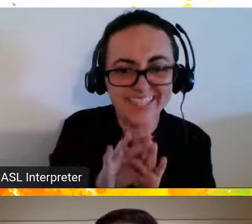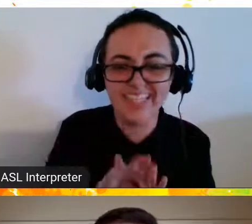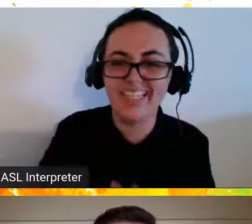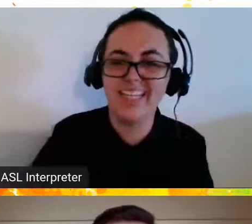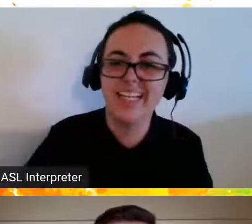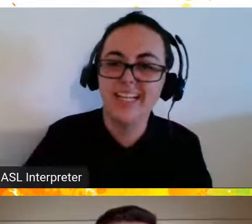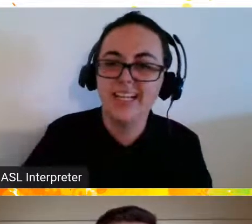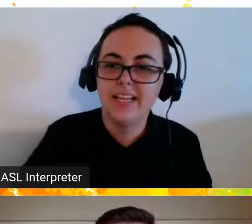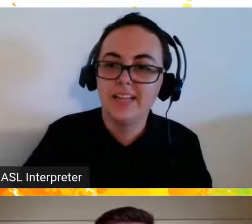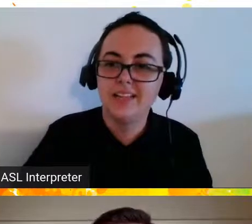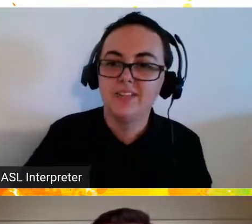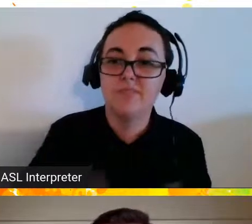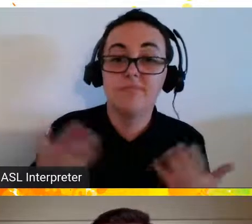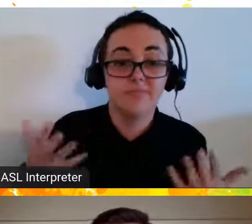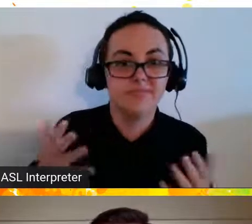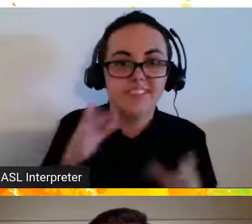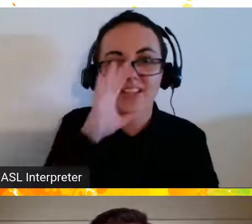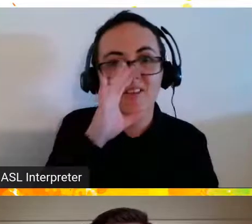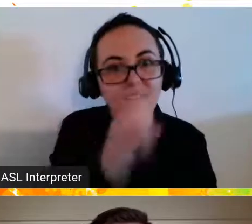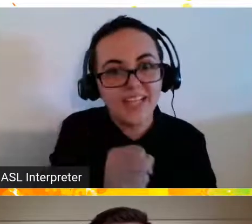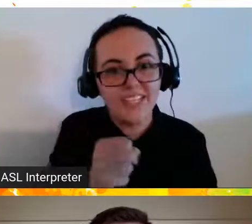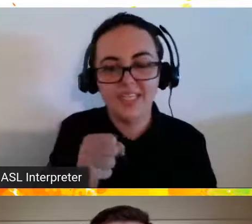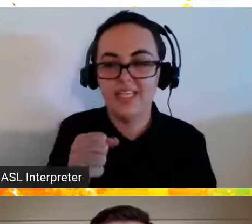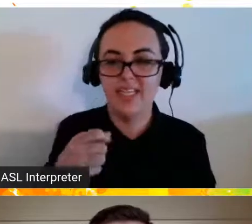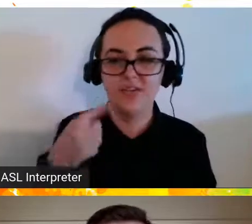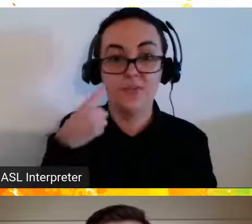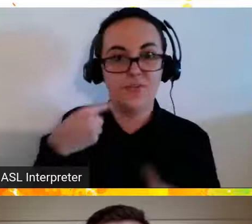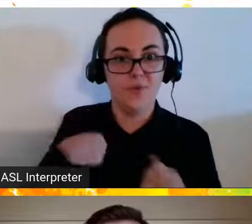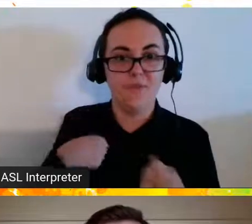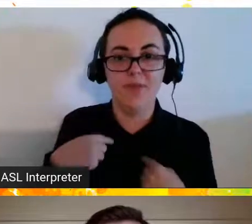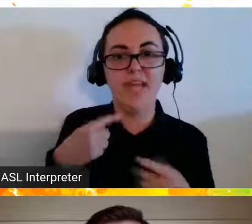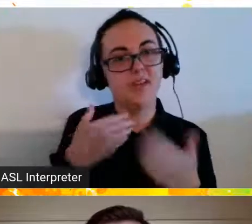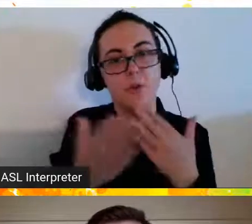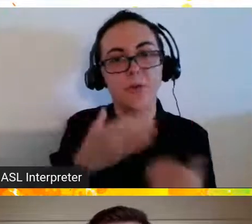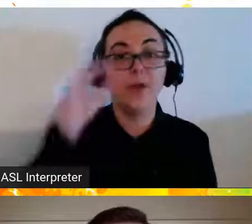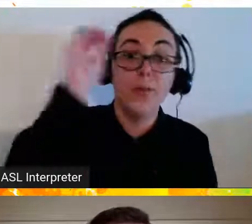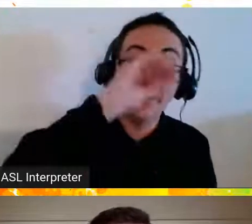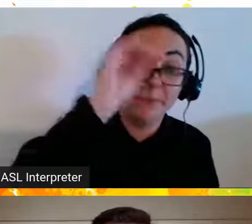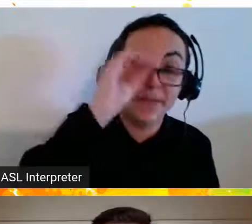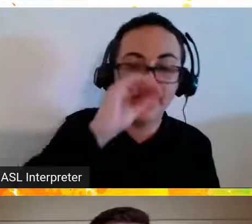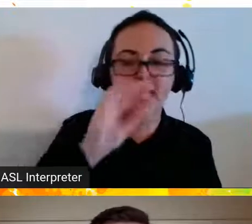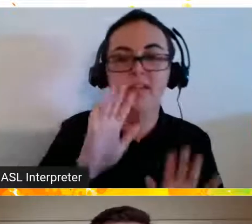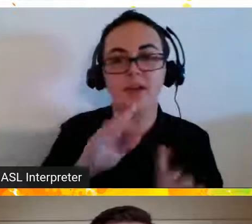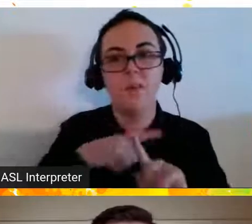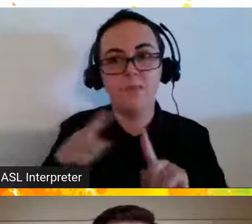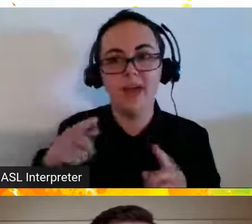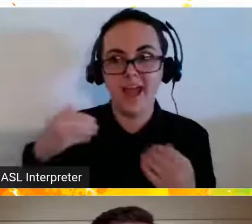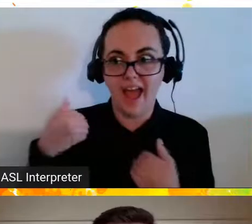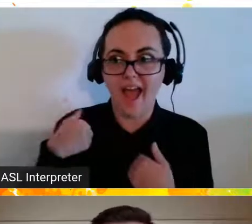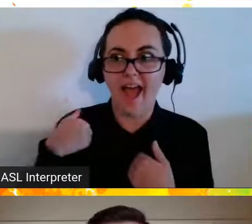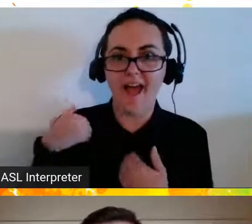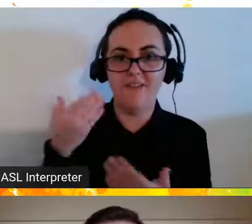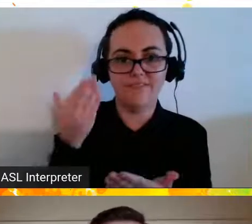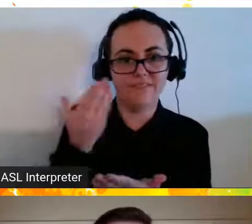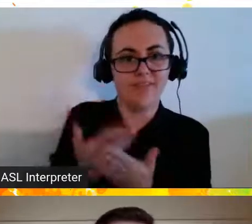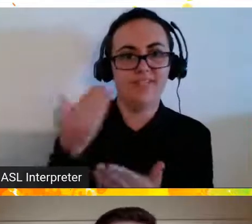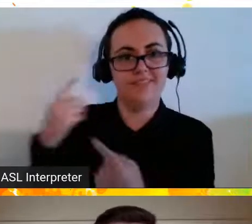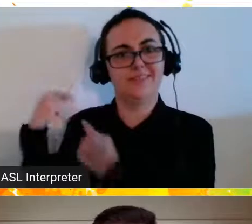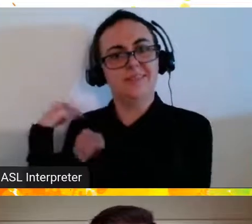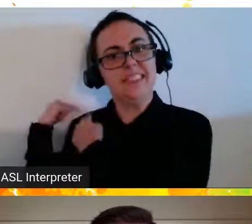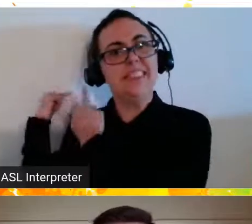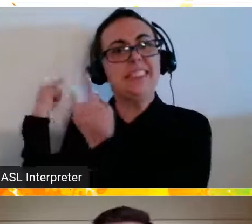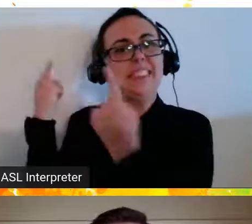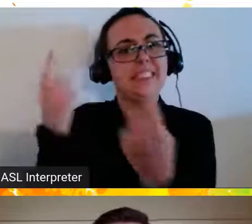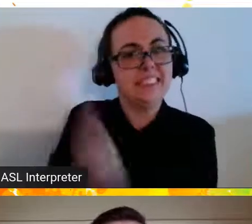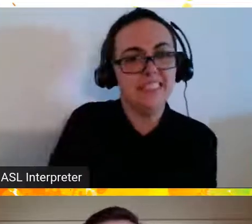your opinions are, that there's this just long history of evidence of notions of non-binary gender, of